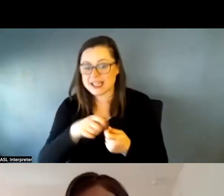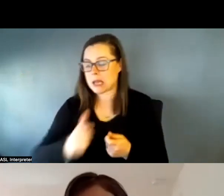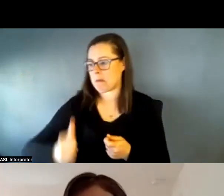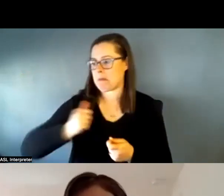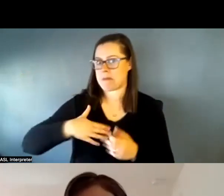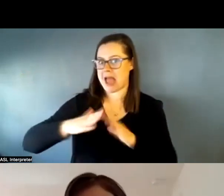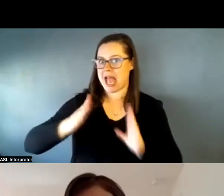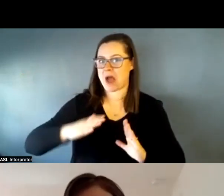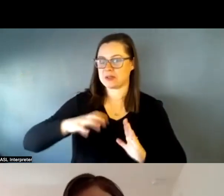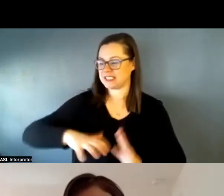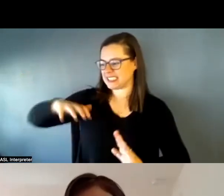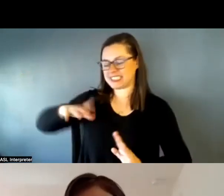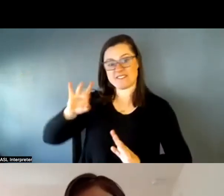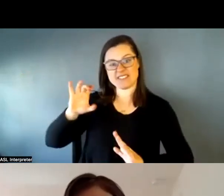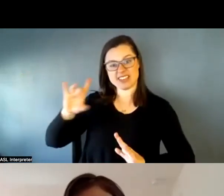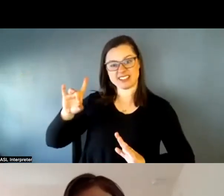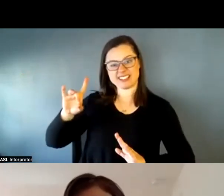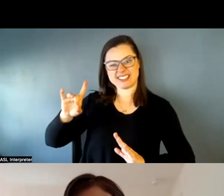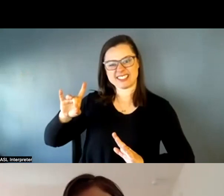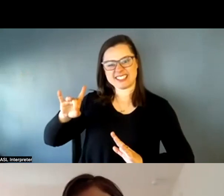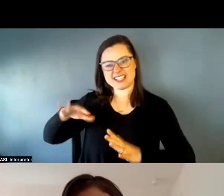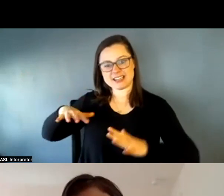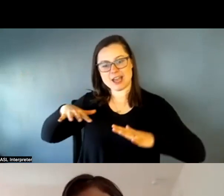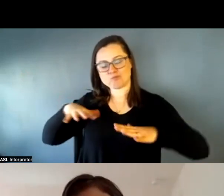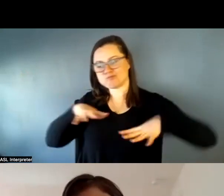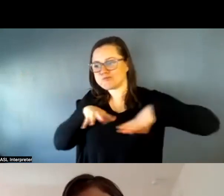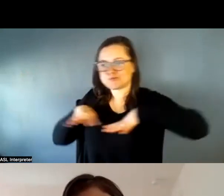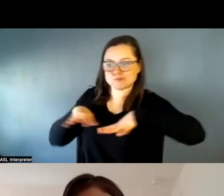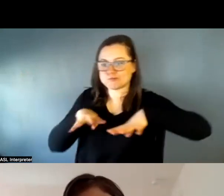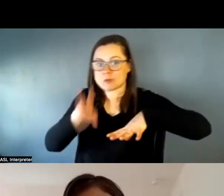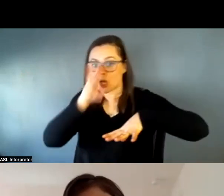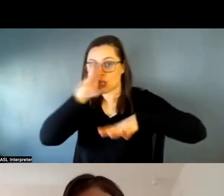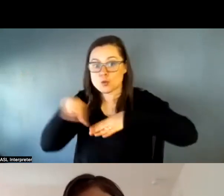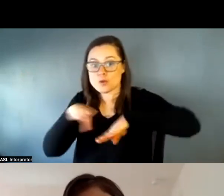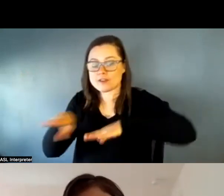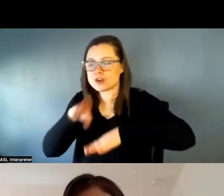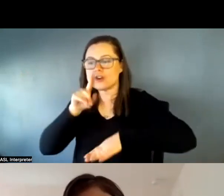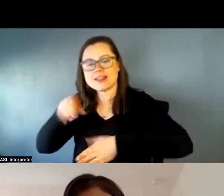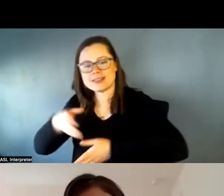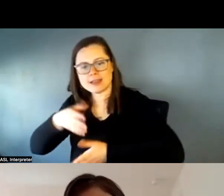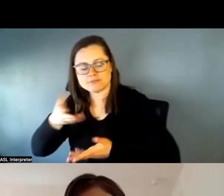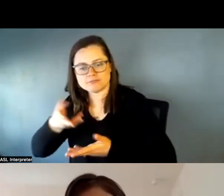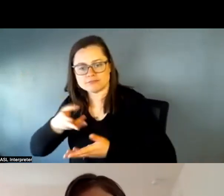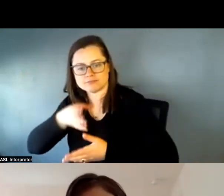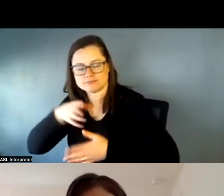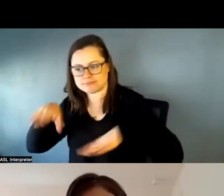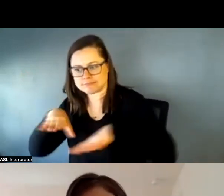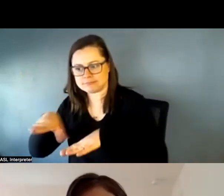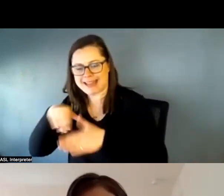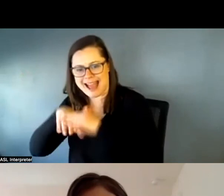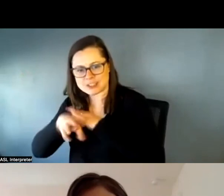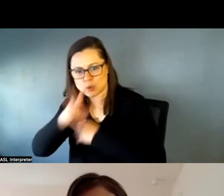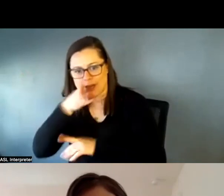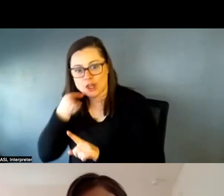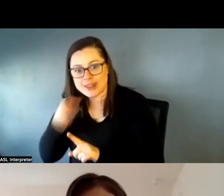over a ridge, and they walk to the river and they drink. And so this has been going on for years and years and years. And the